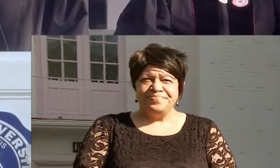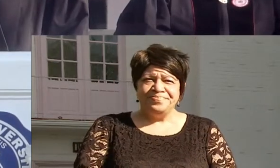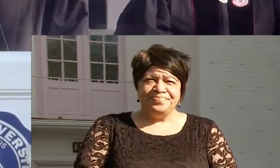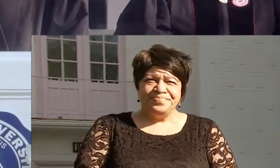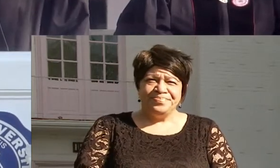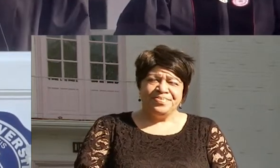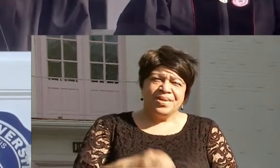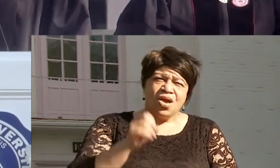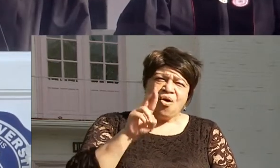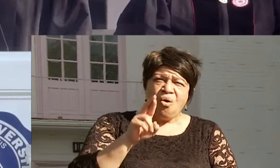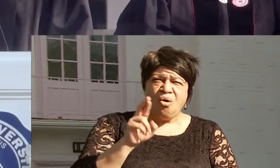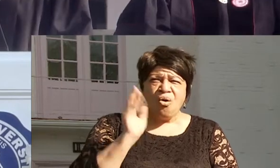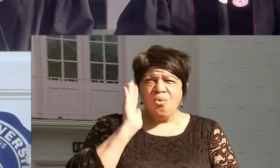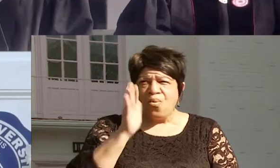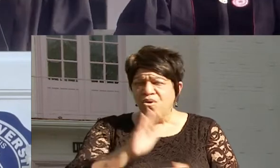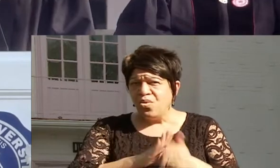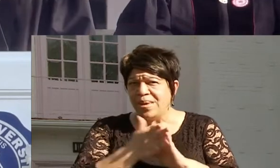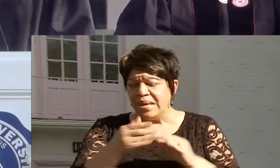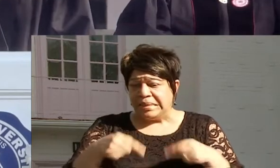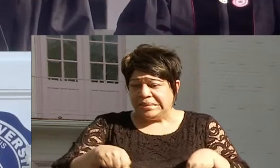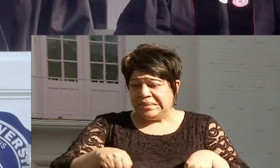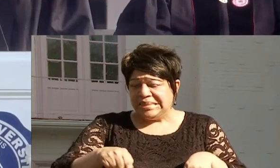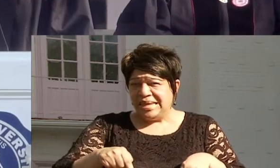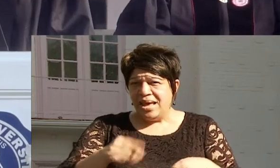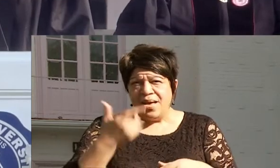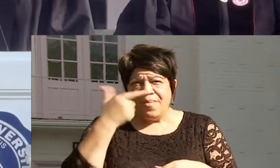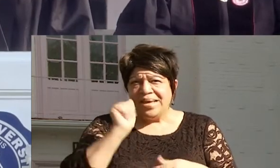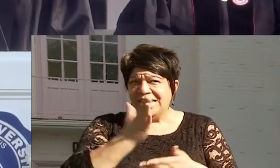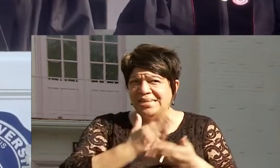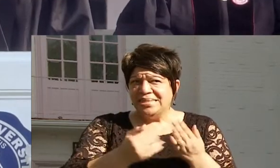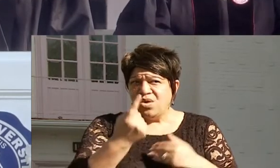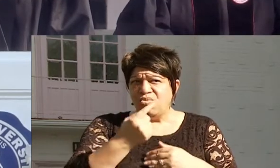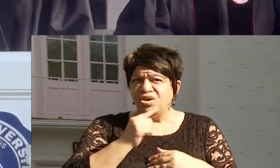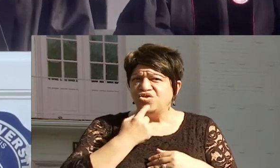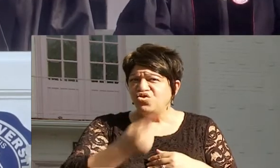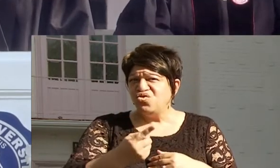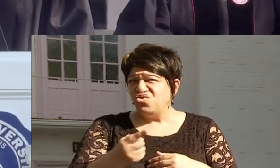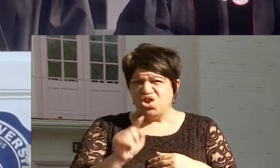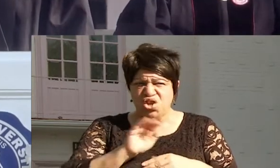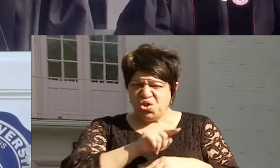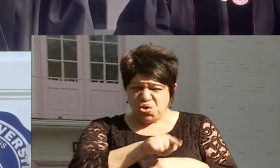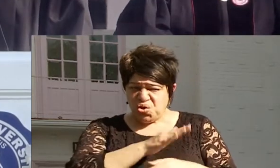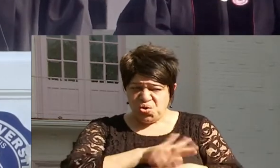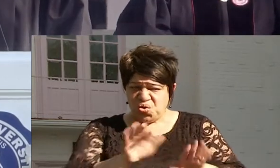will you be scared because someone told you that you don't fit in?